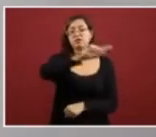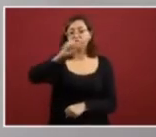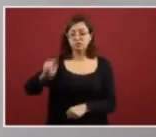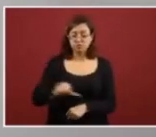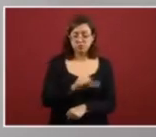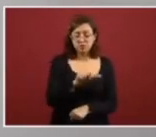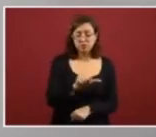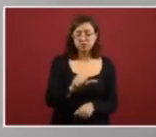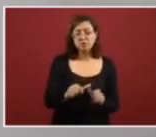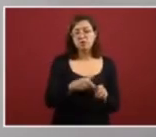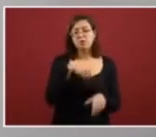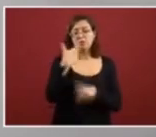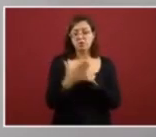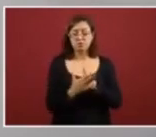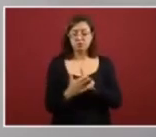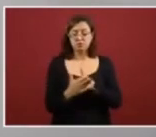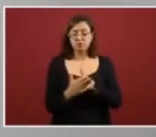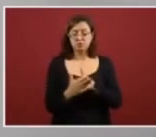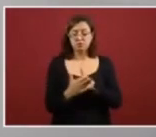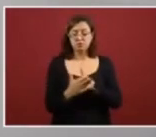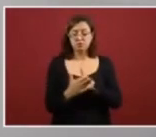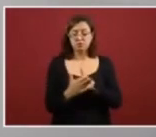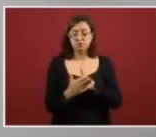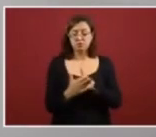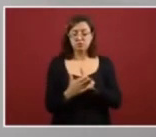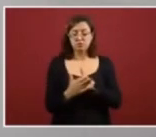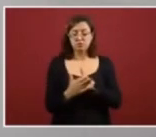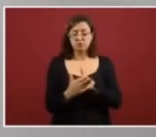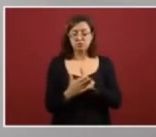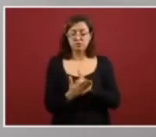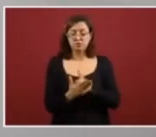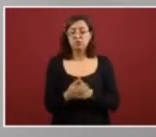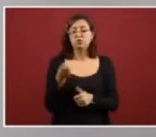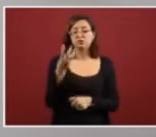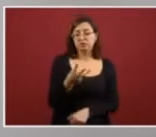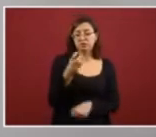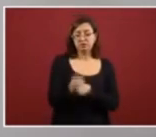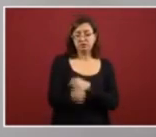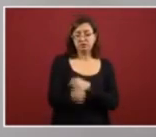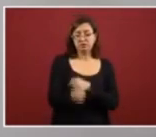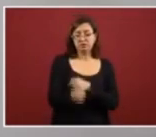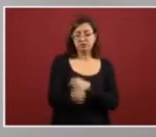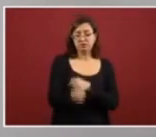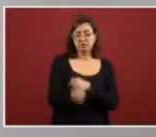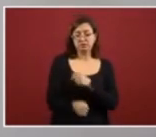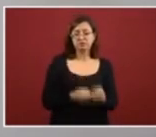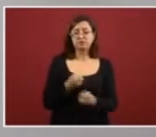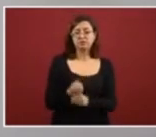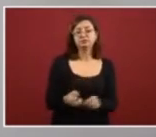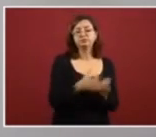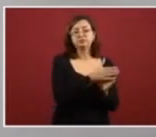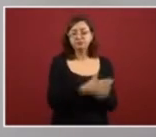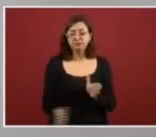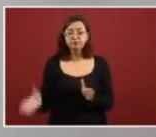momento en la segunda etapa. So in the second phase el gobierno, es decir, of the government,